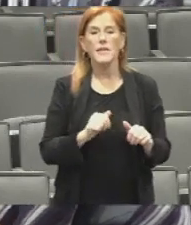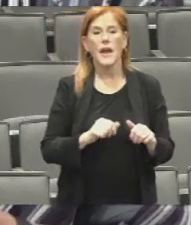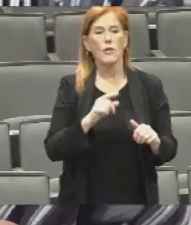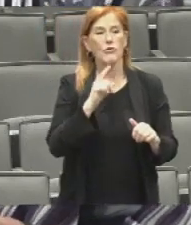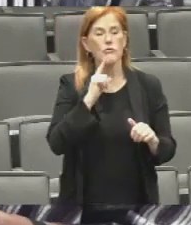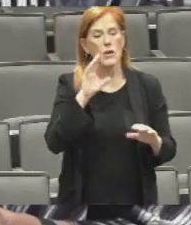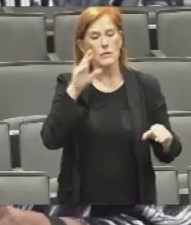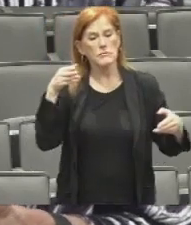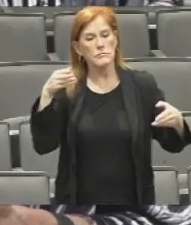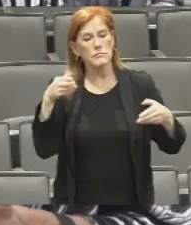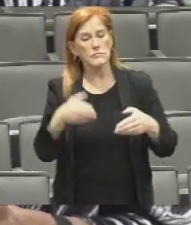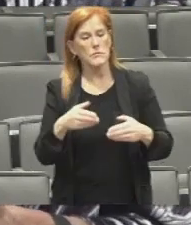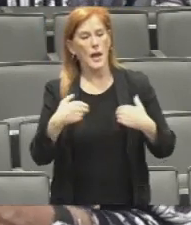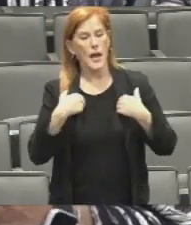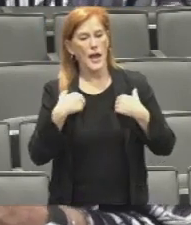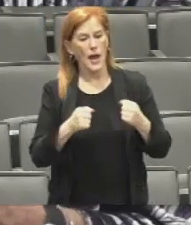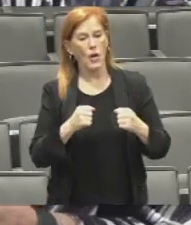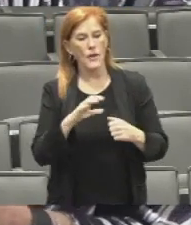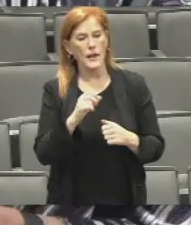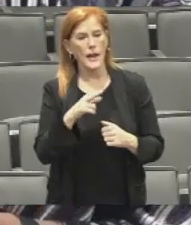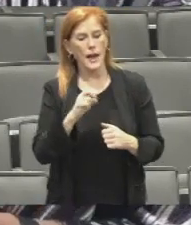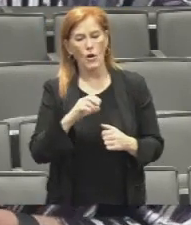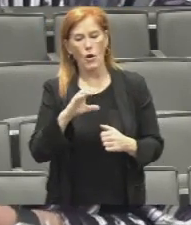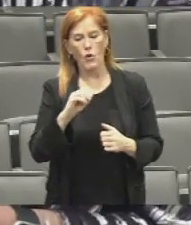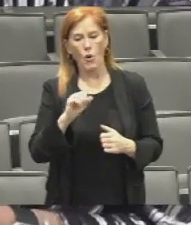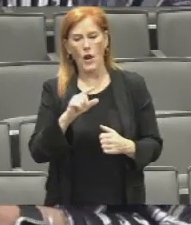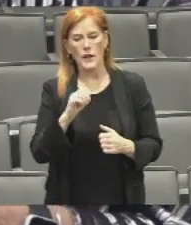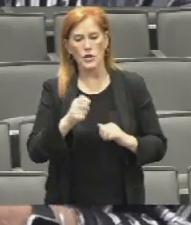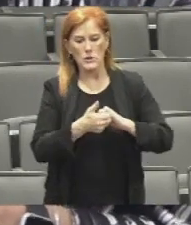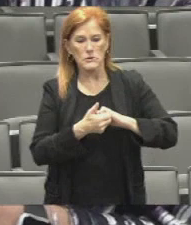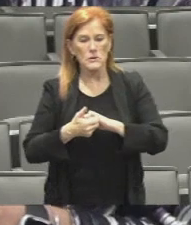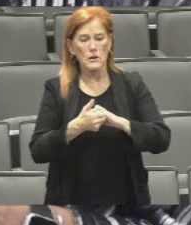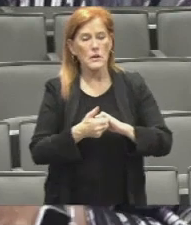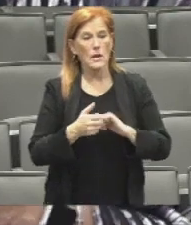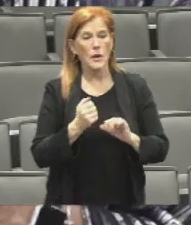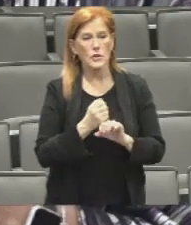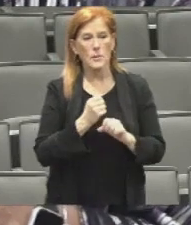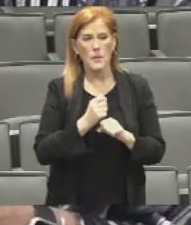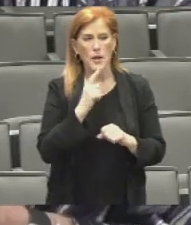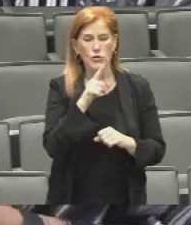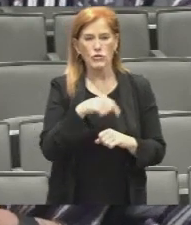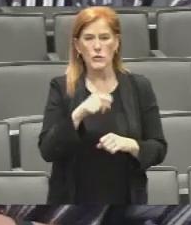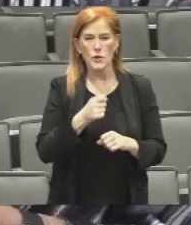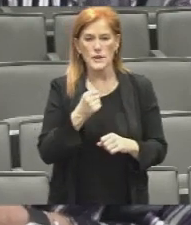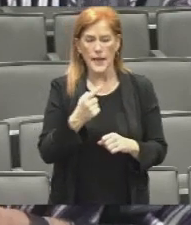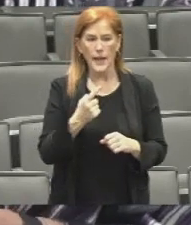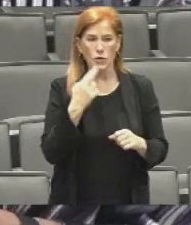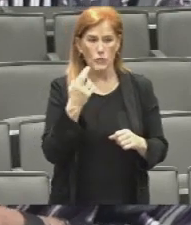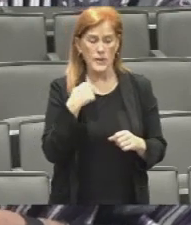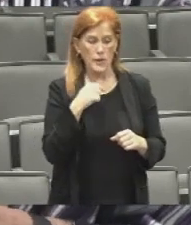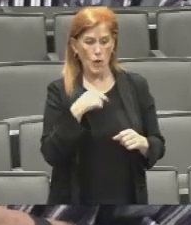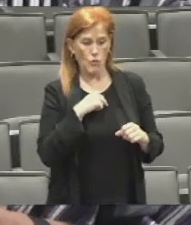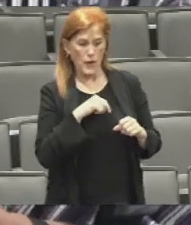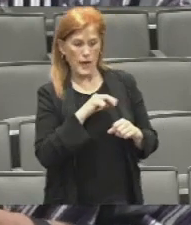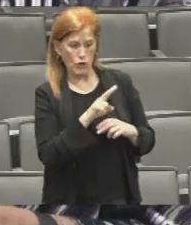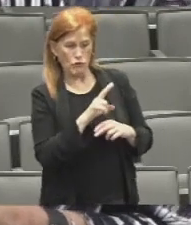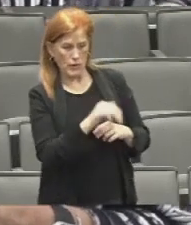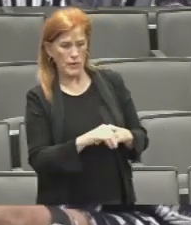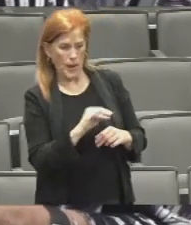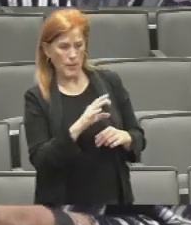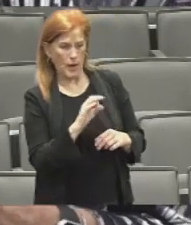healthcare coalitions. I just want to make sure you understand this. There are, I